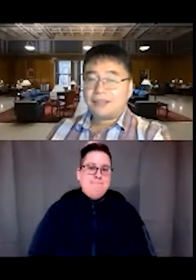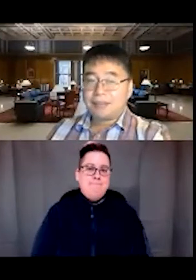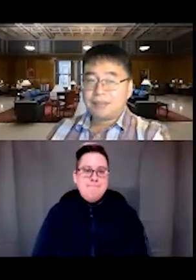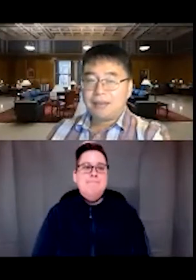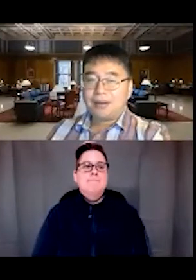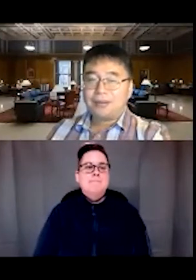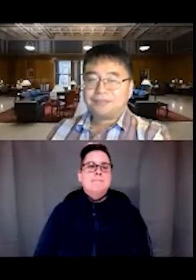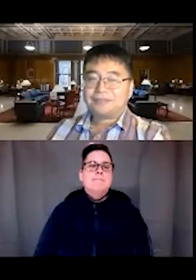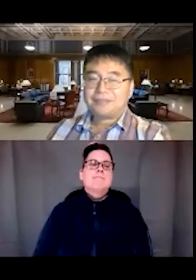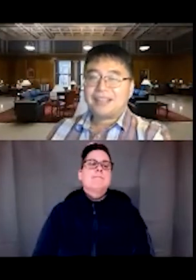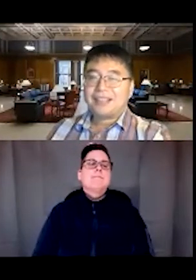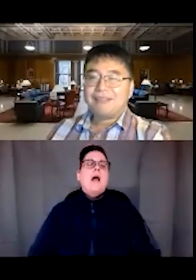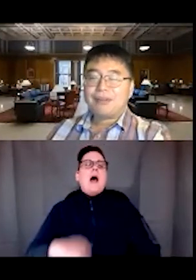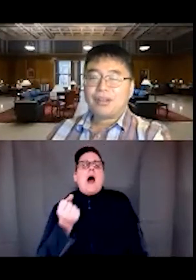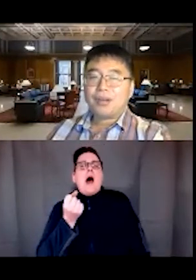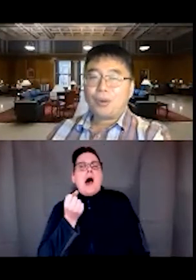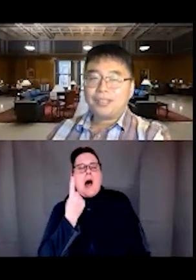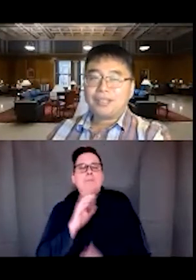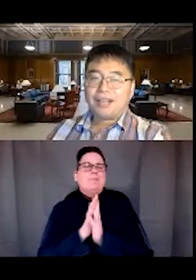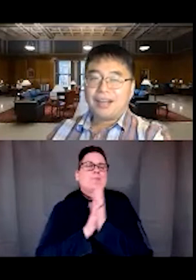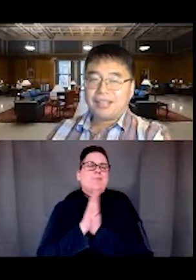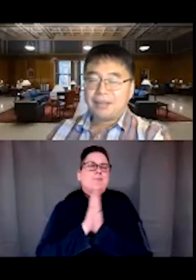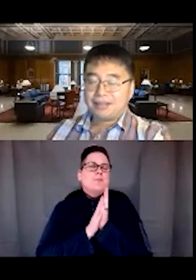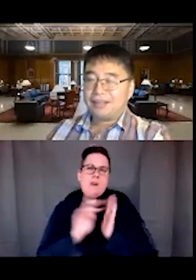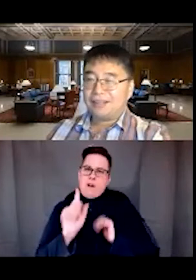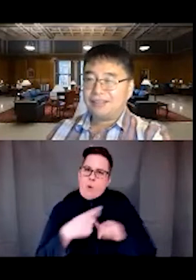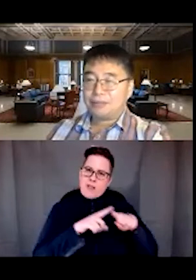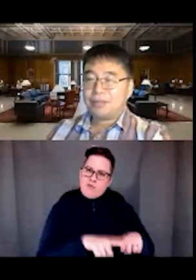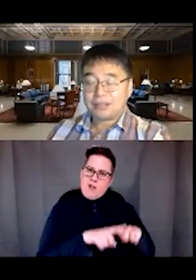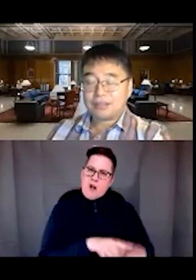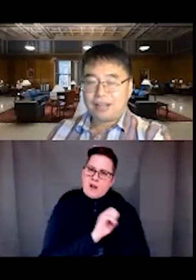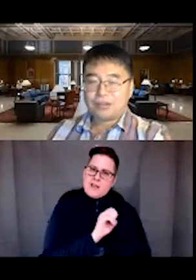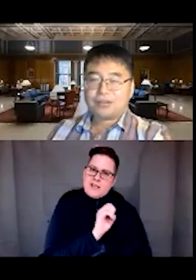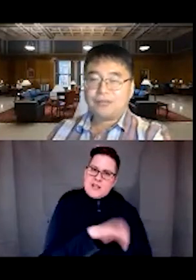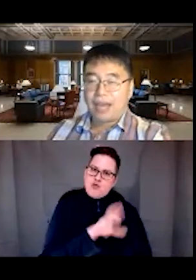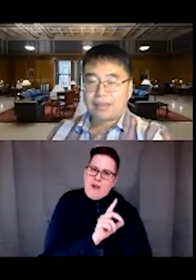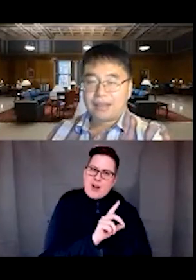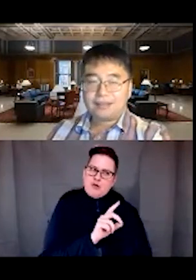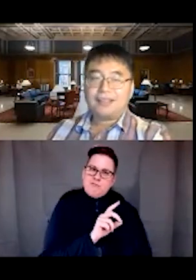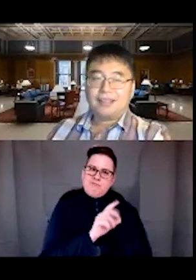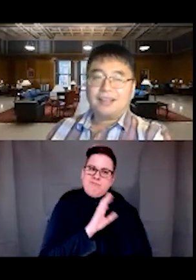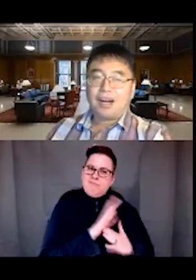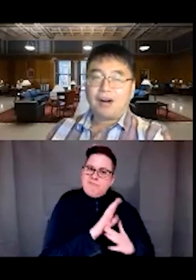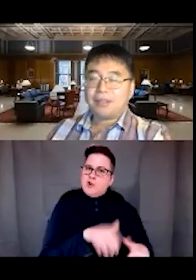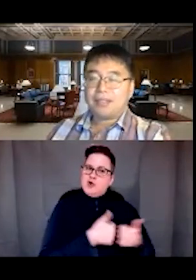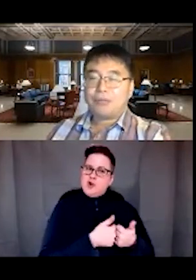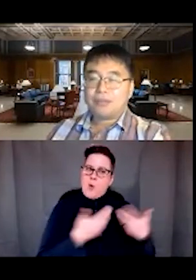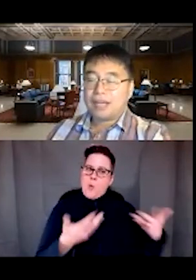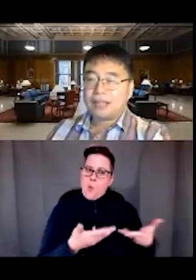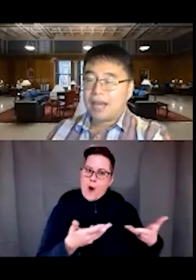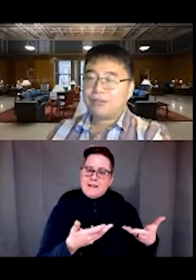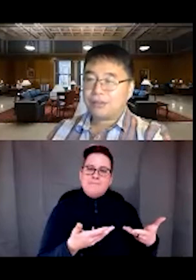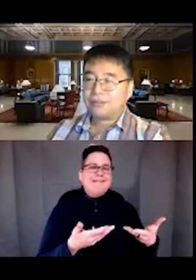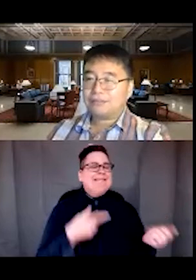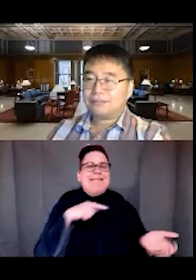At the same time, though, if you're going to only rely on Epic data, the biggest challenge is the fact that our Epic data will